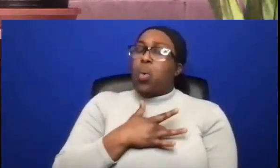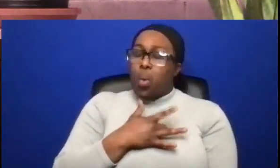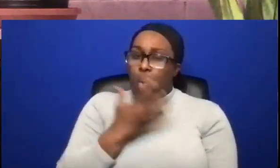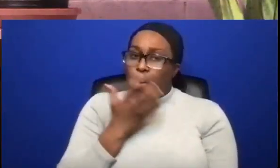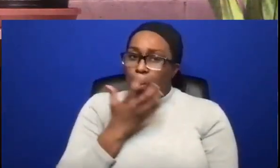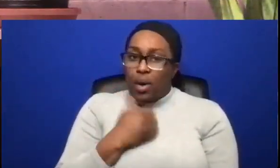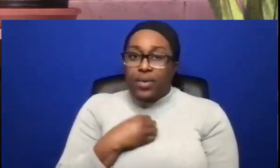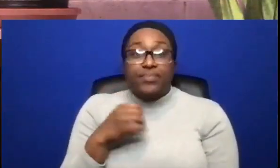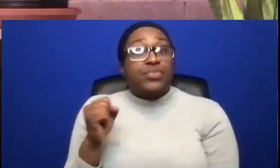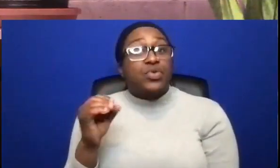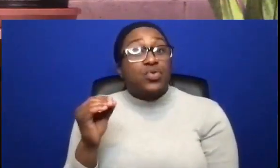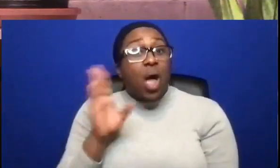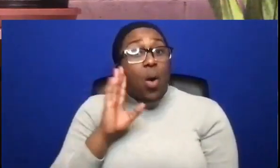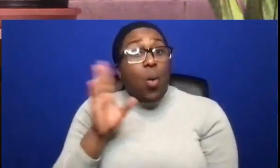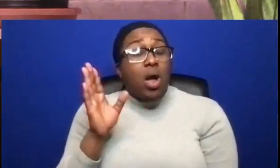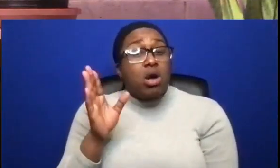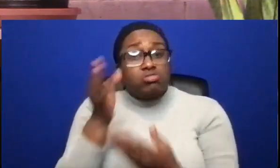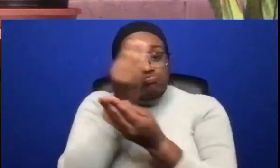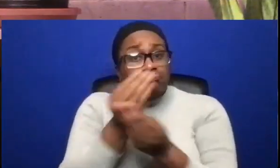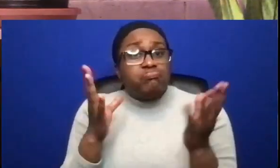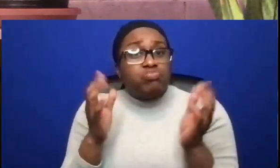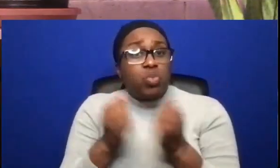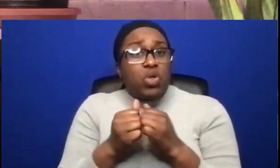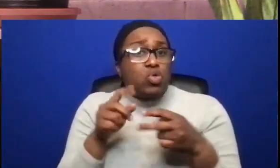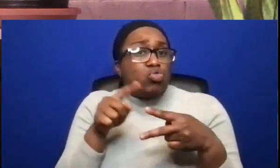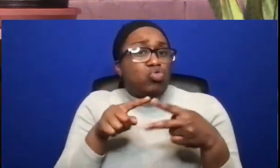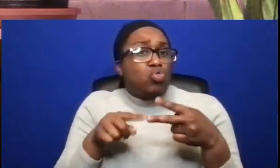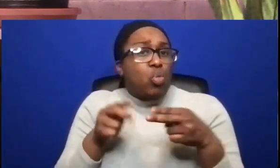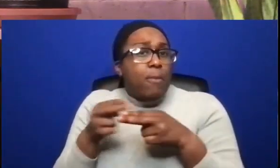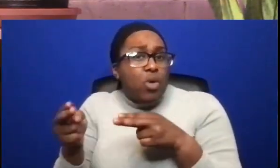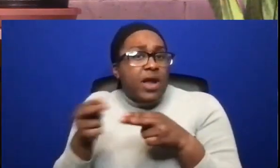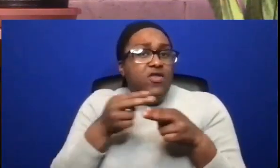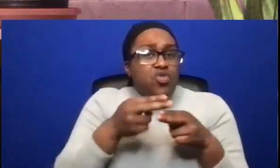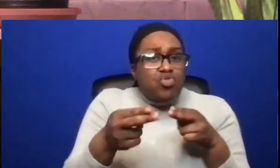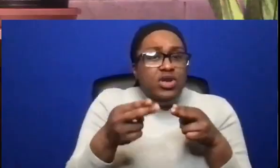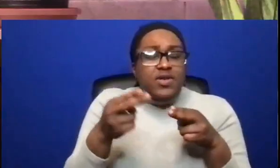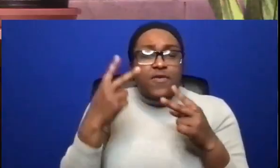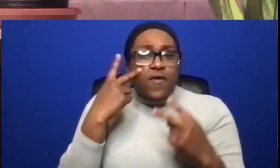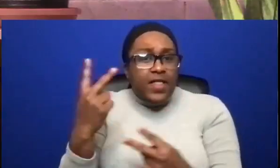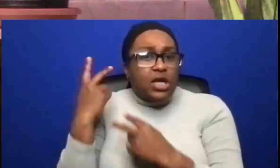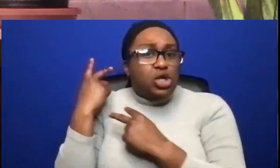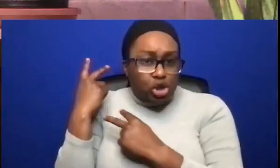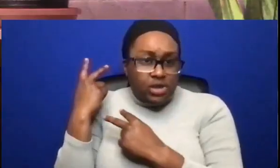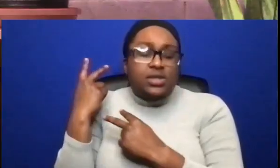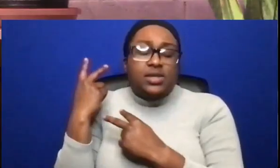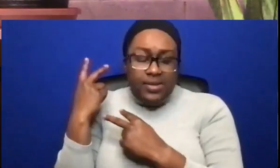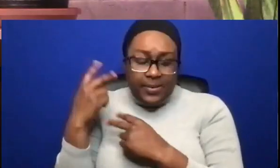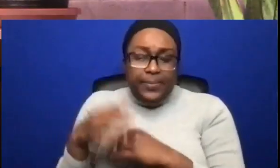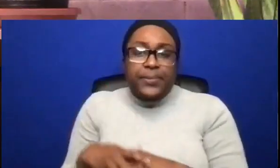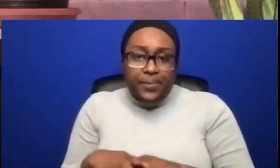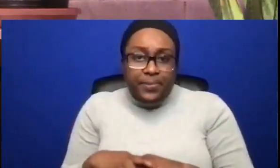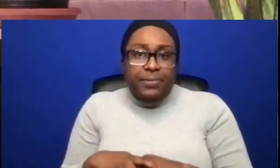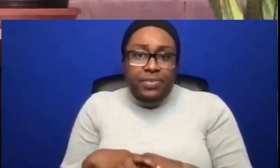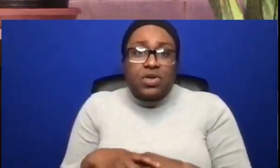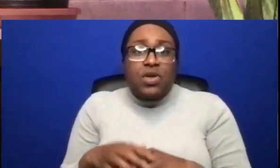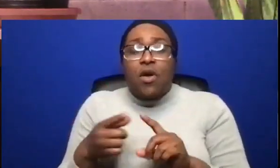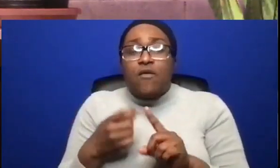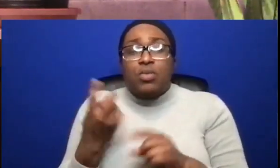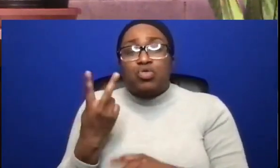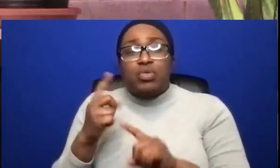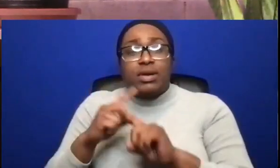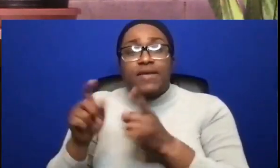So I'm going to share with you just two brief reflections by two